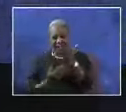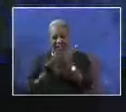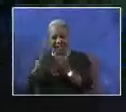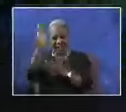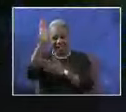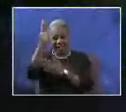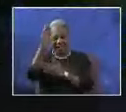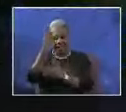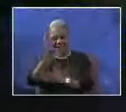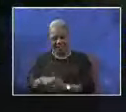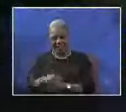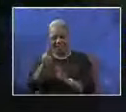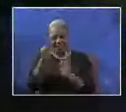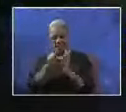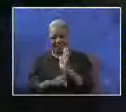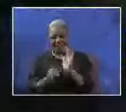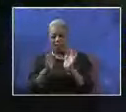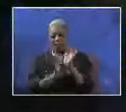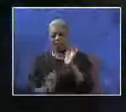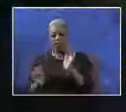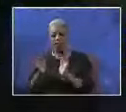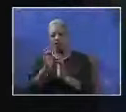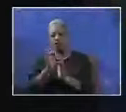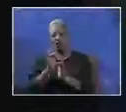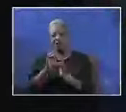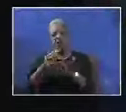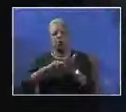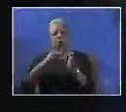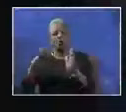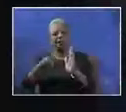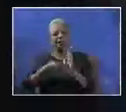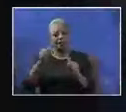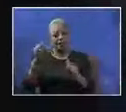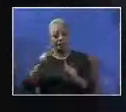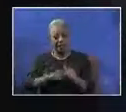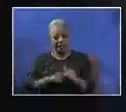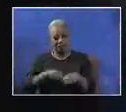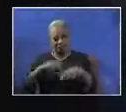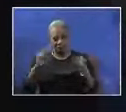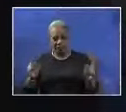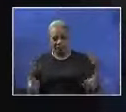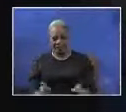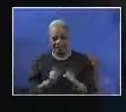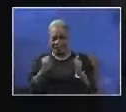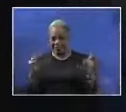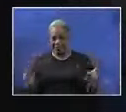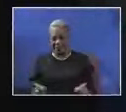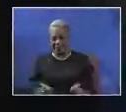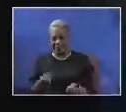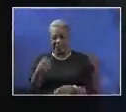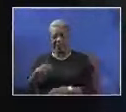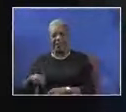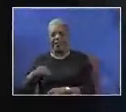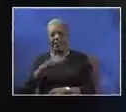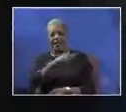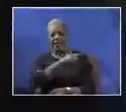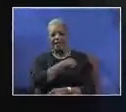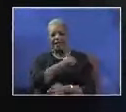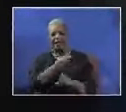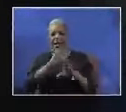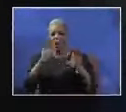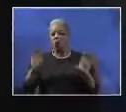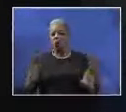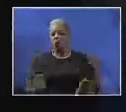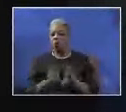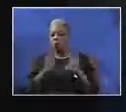Jesus so that every sin we commit has been paid for, not